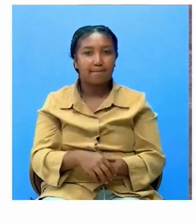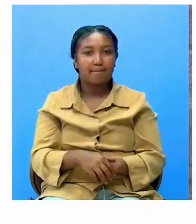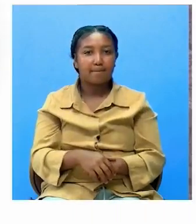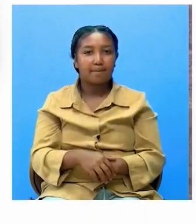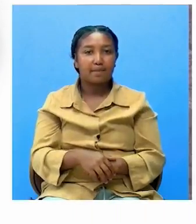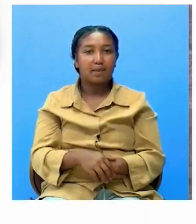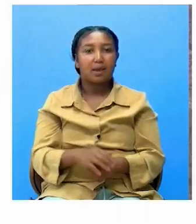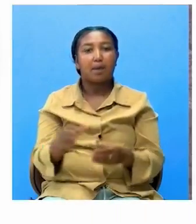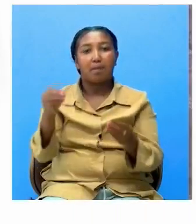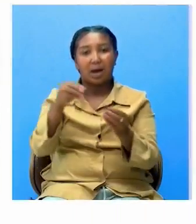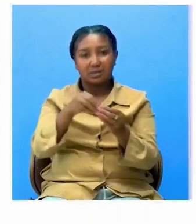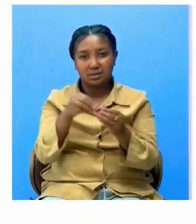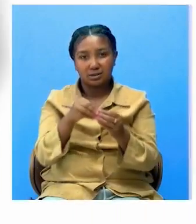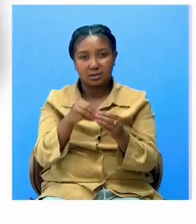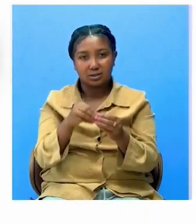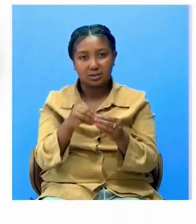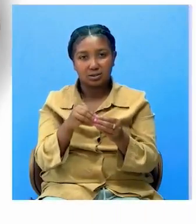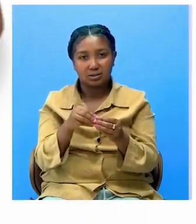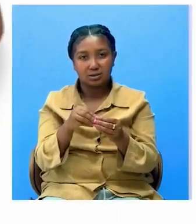math,